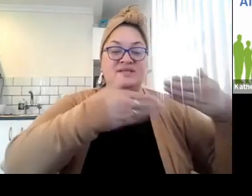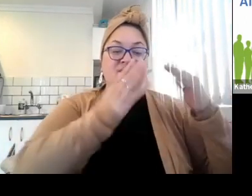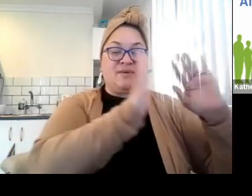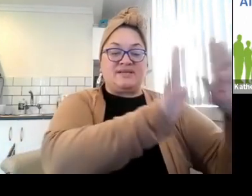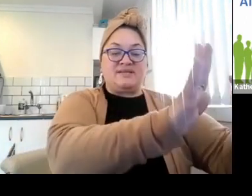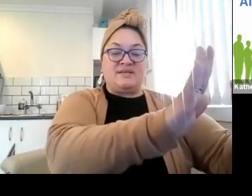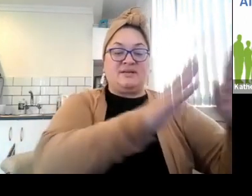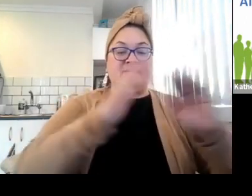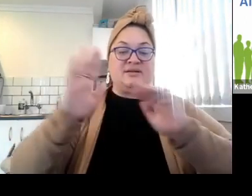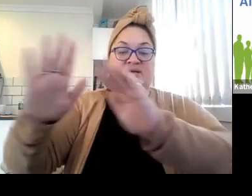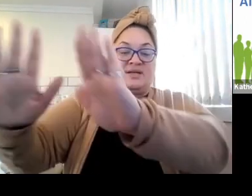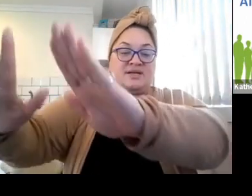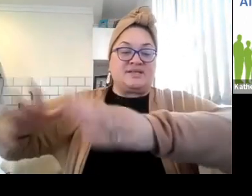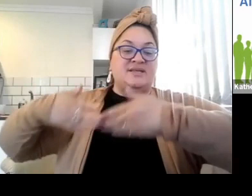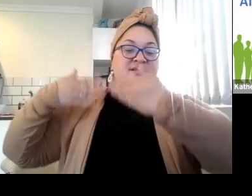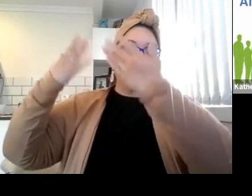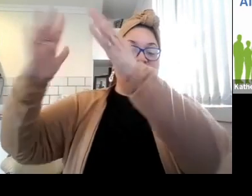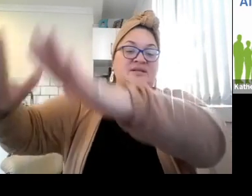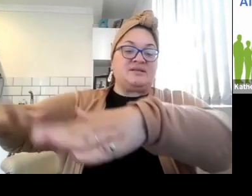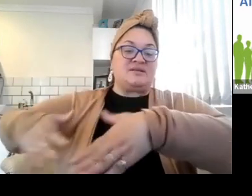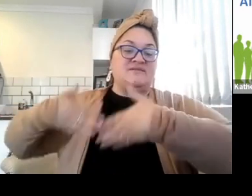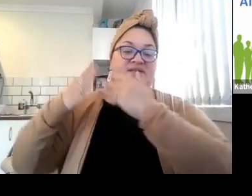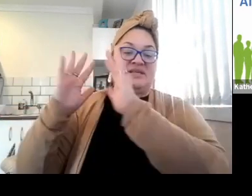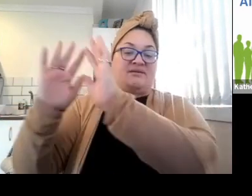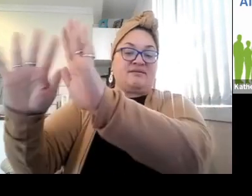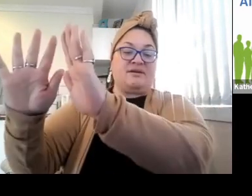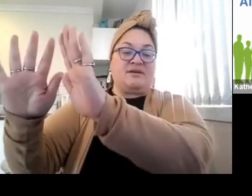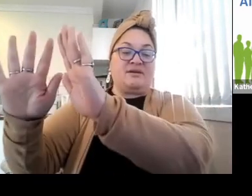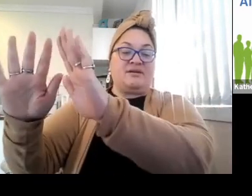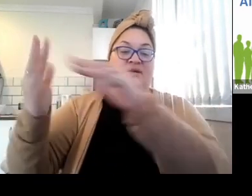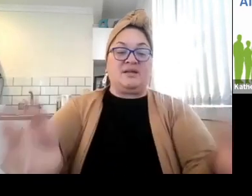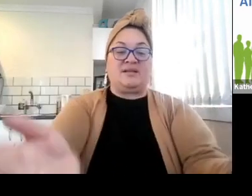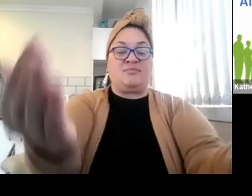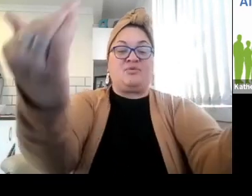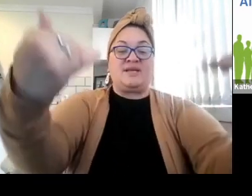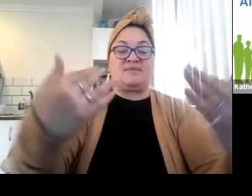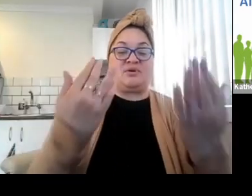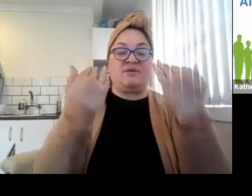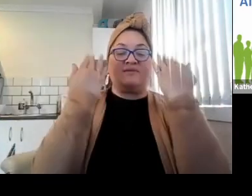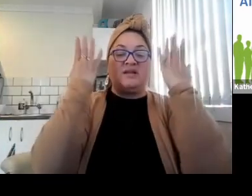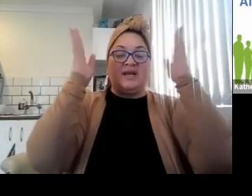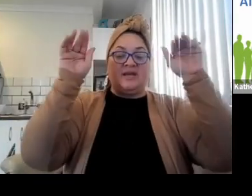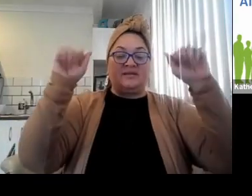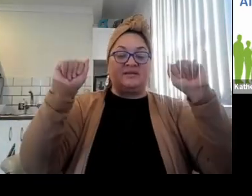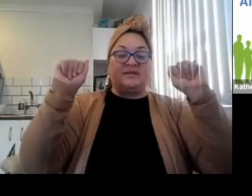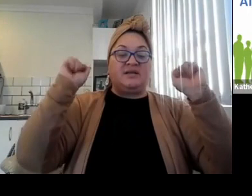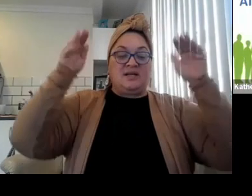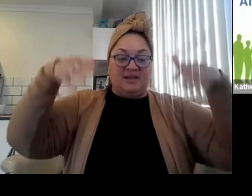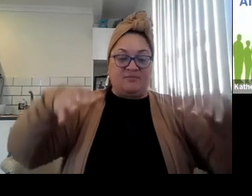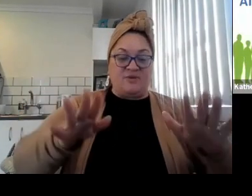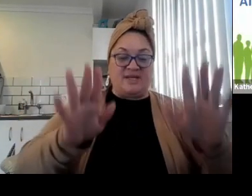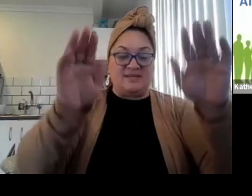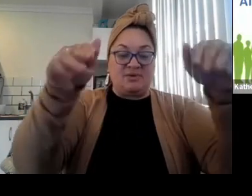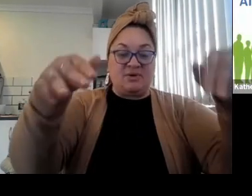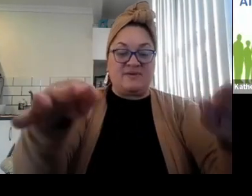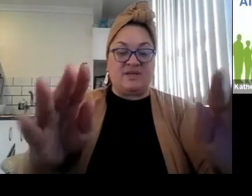Cease the winds of the west, cease the winds of the south. Let the breeze blow over the land,